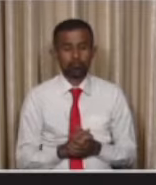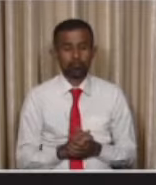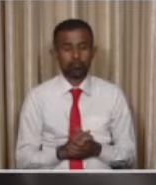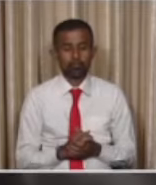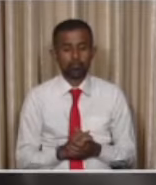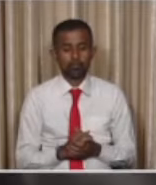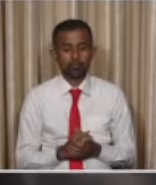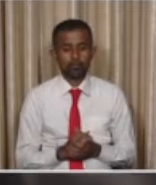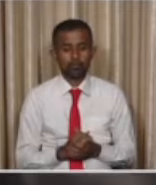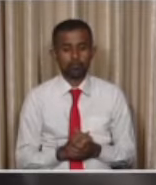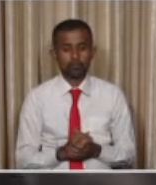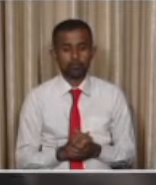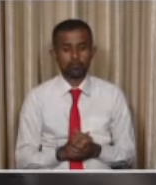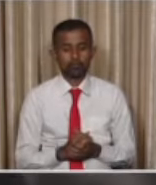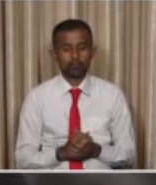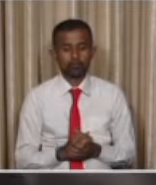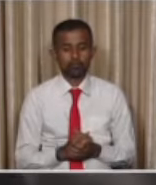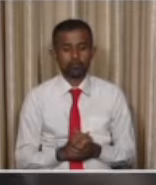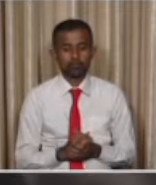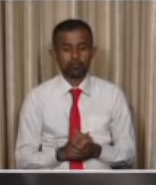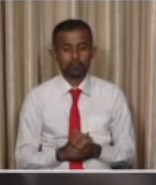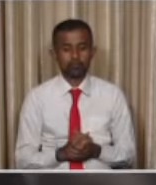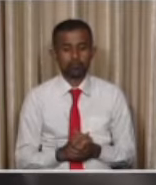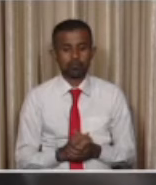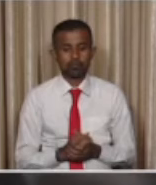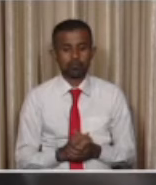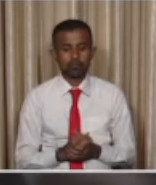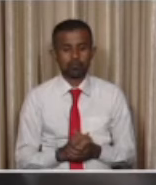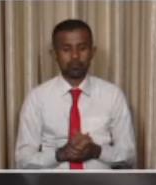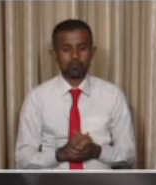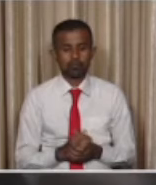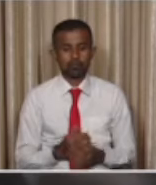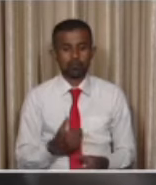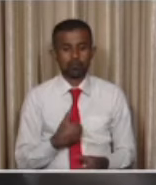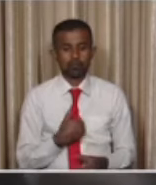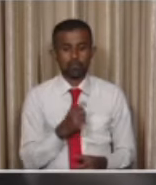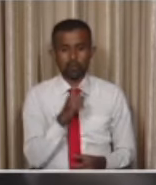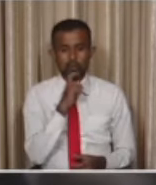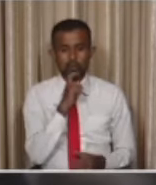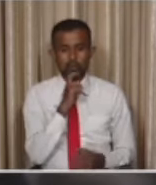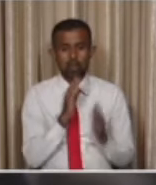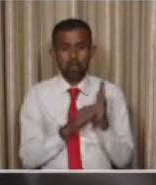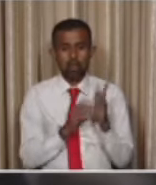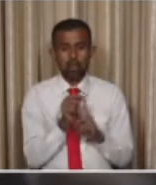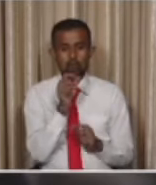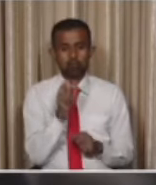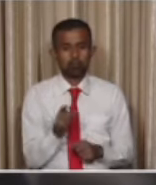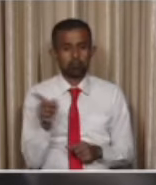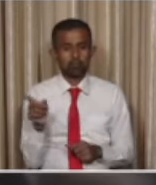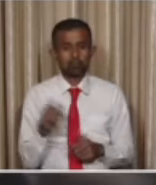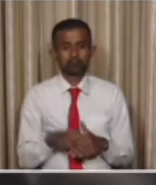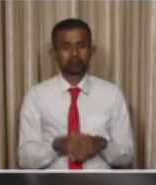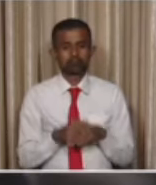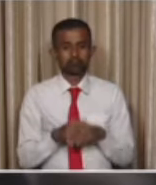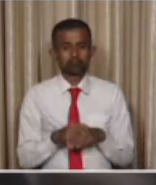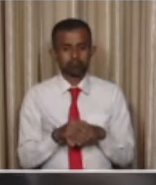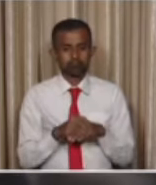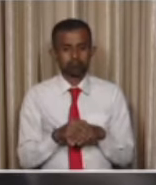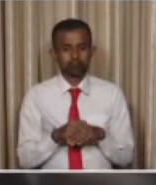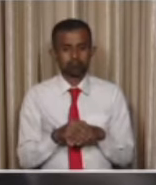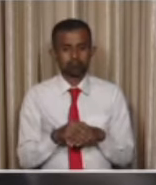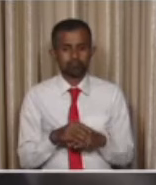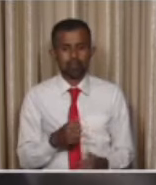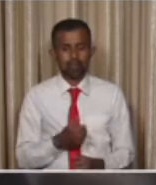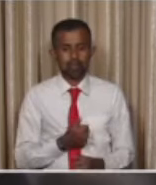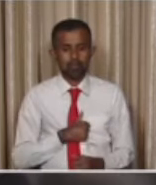I would like to congratulate the Minister of Justice for bringing reciprocal recognition,